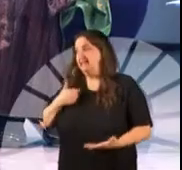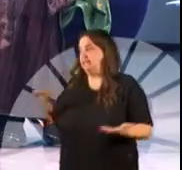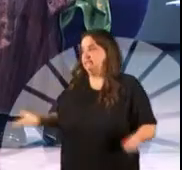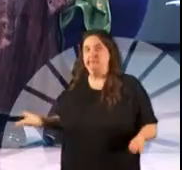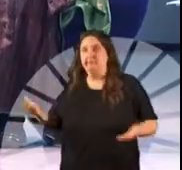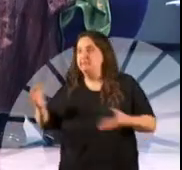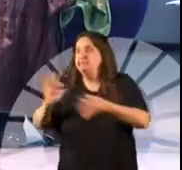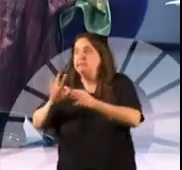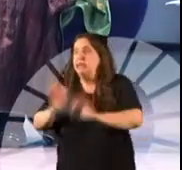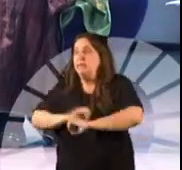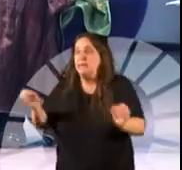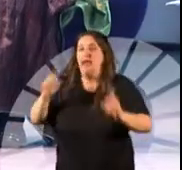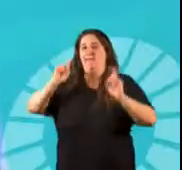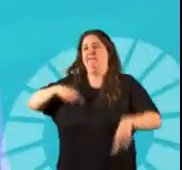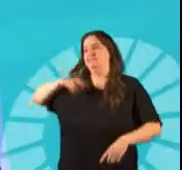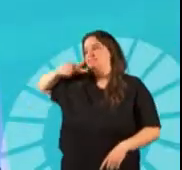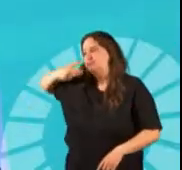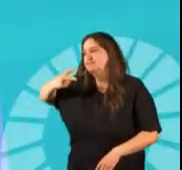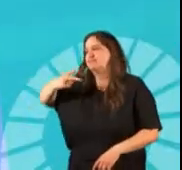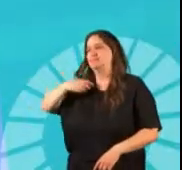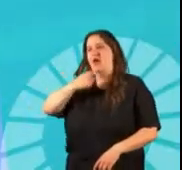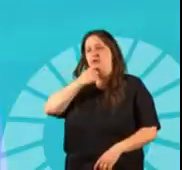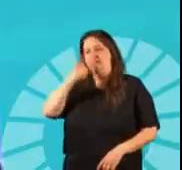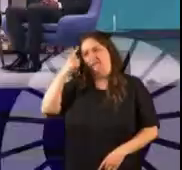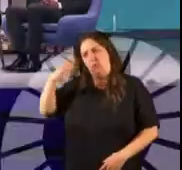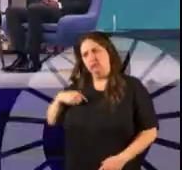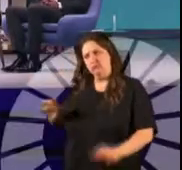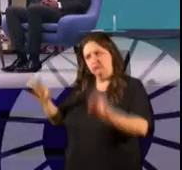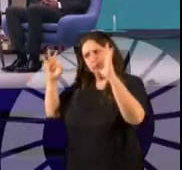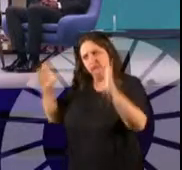And it could be the beginning of a misunderstanding.